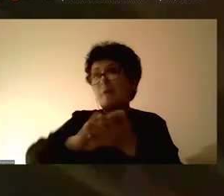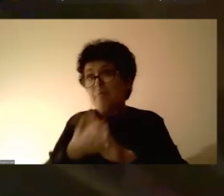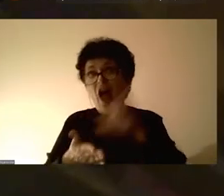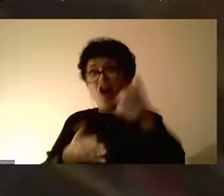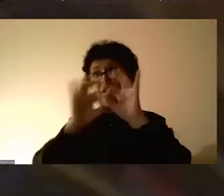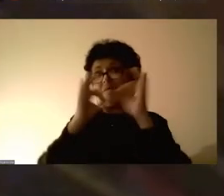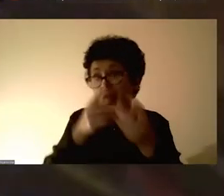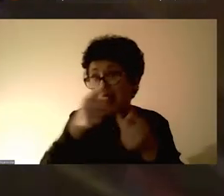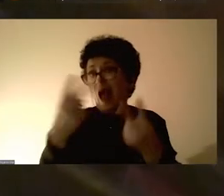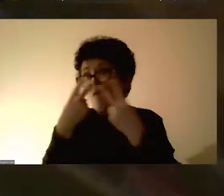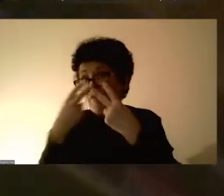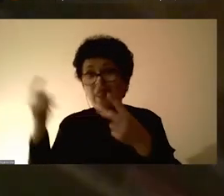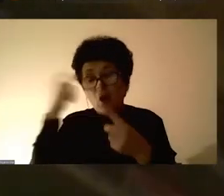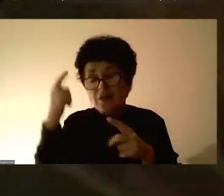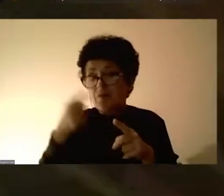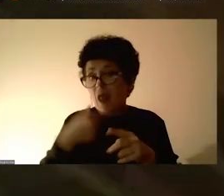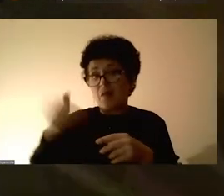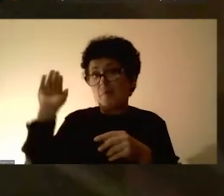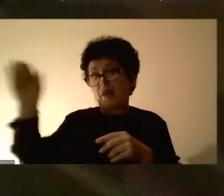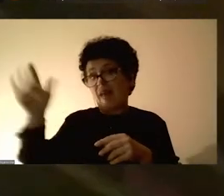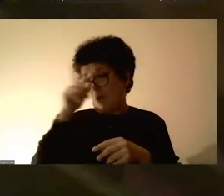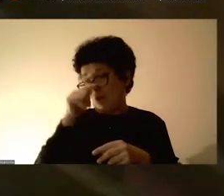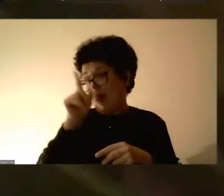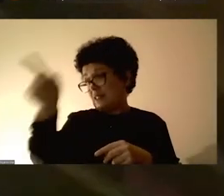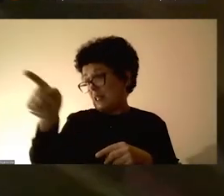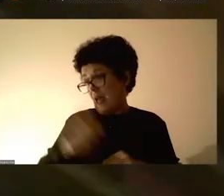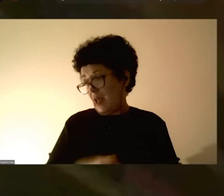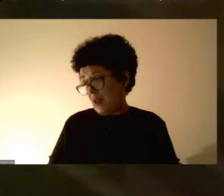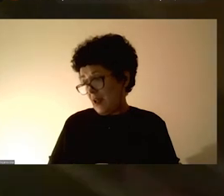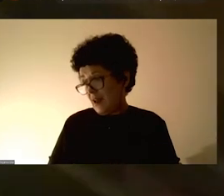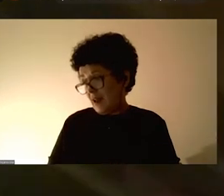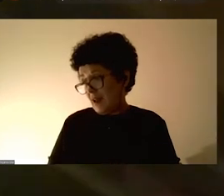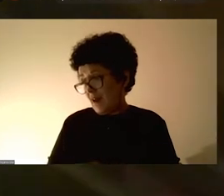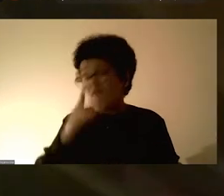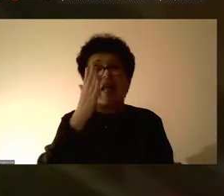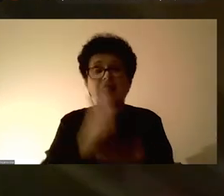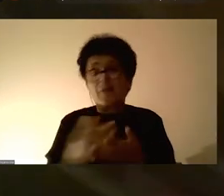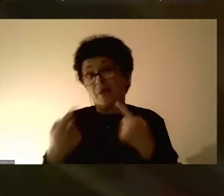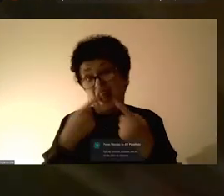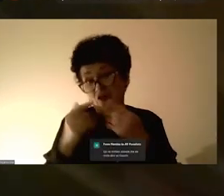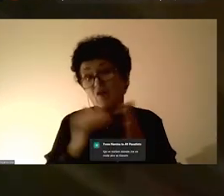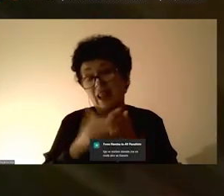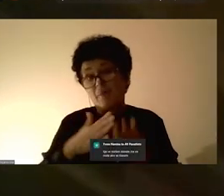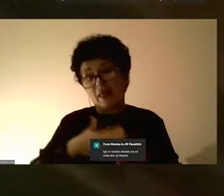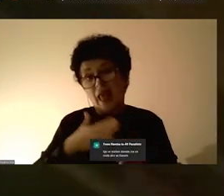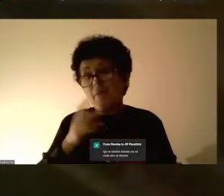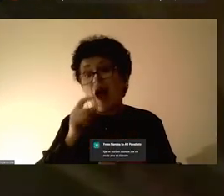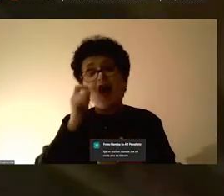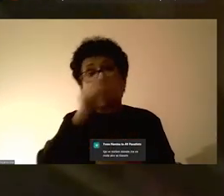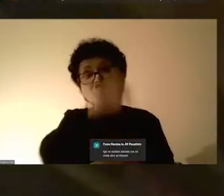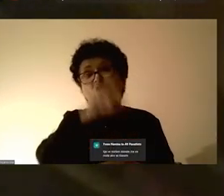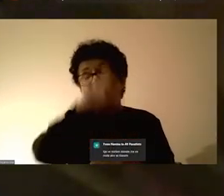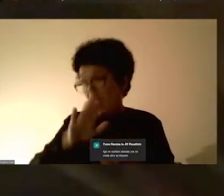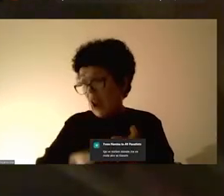of conversation you can have with people who are having a red flag behavior.